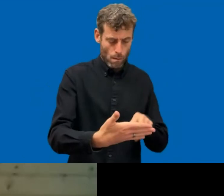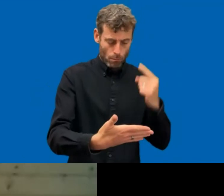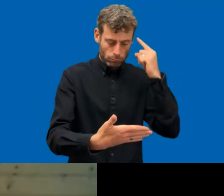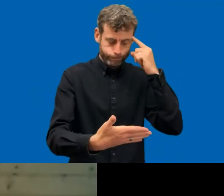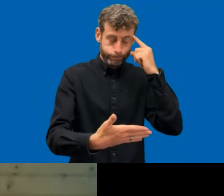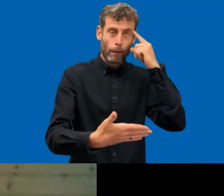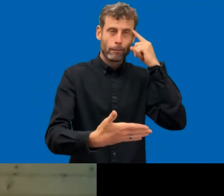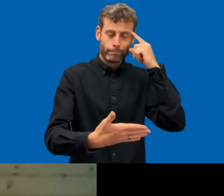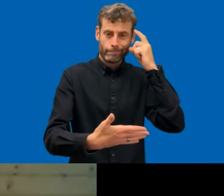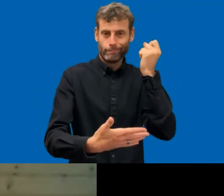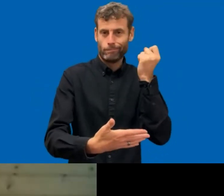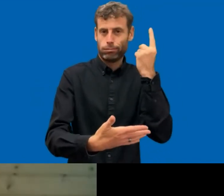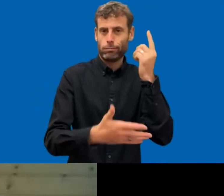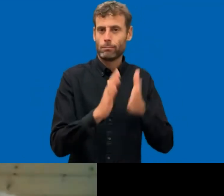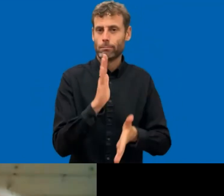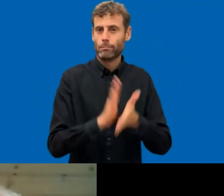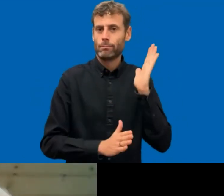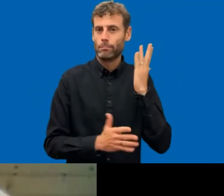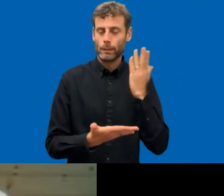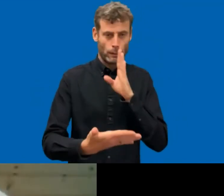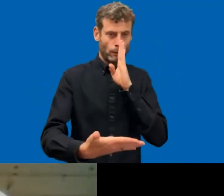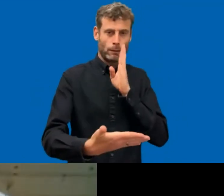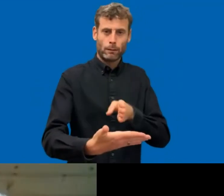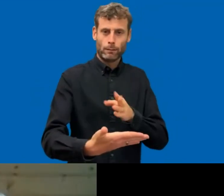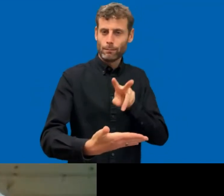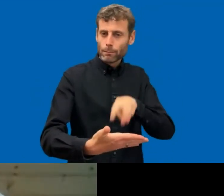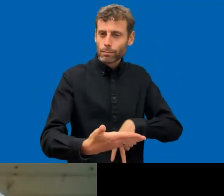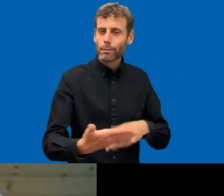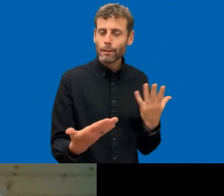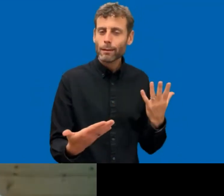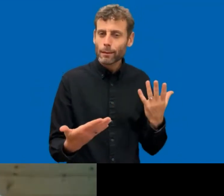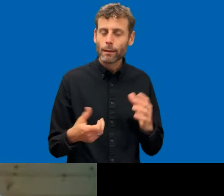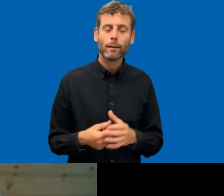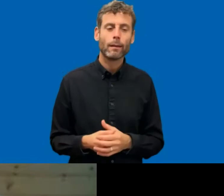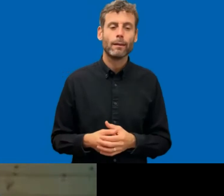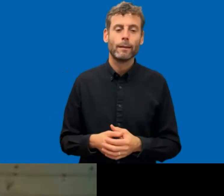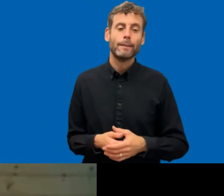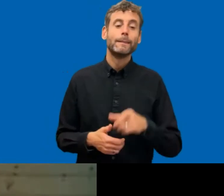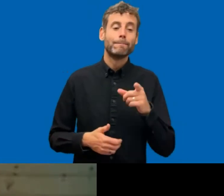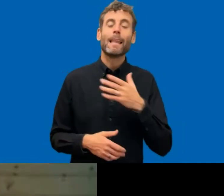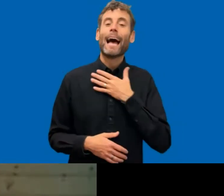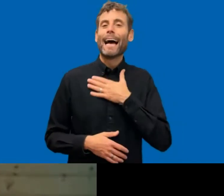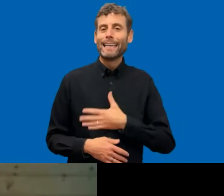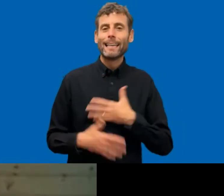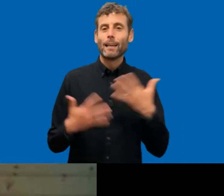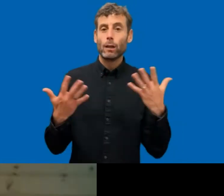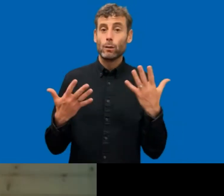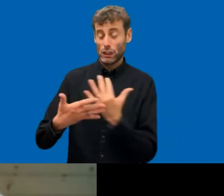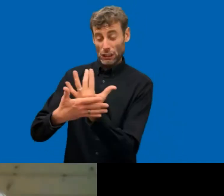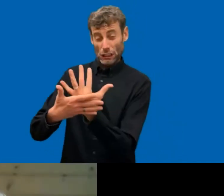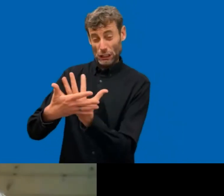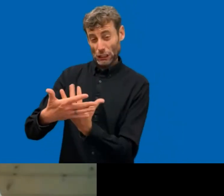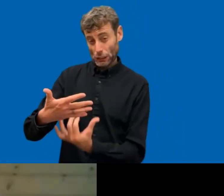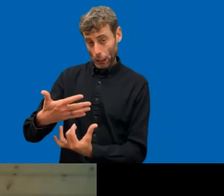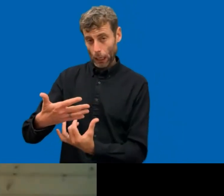that's also that's a good that's a good input. So more kind of pedagogical material, more easy to digest